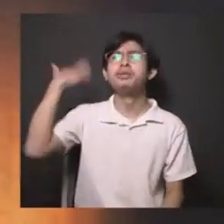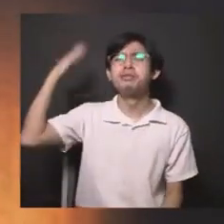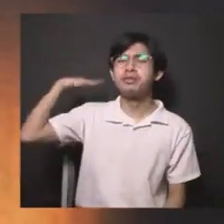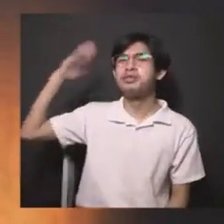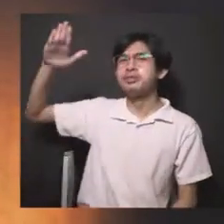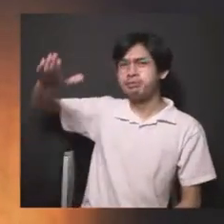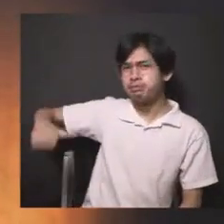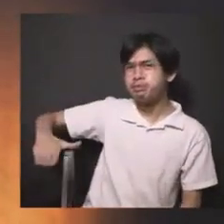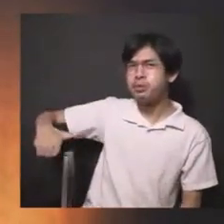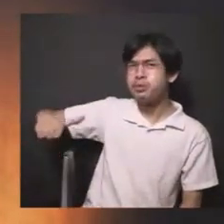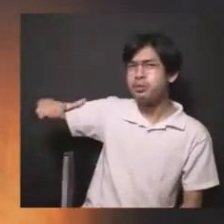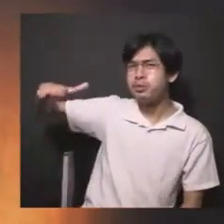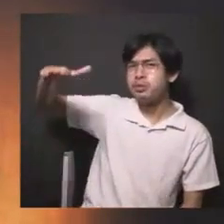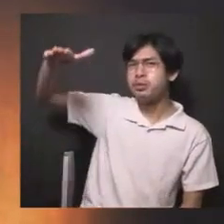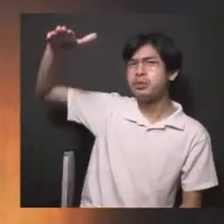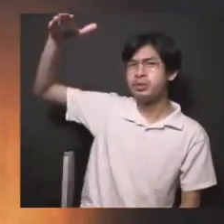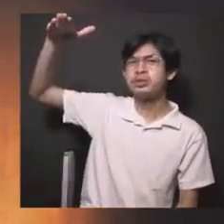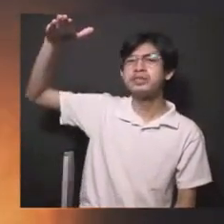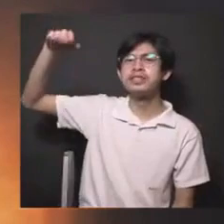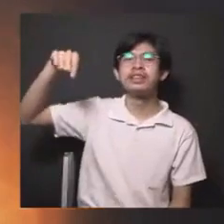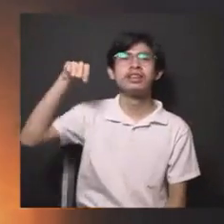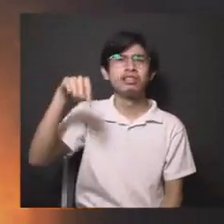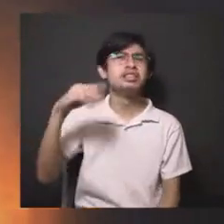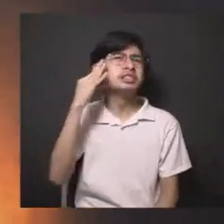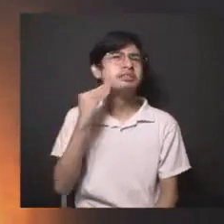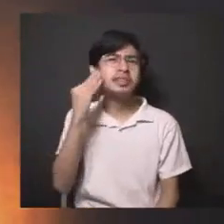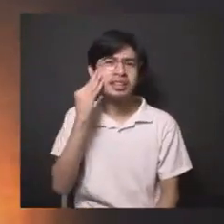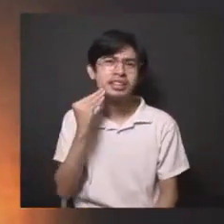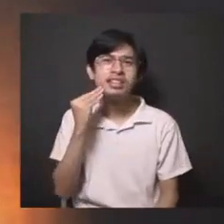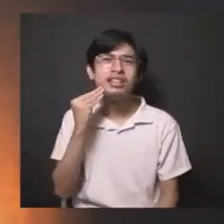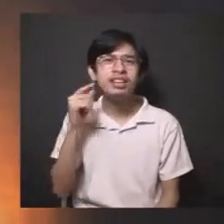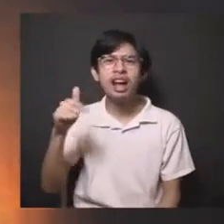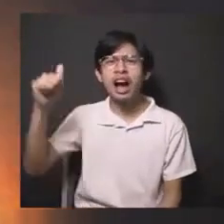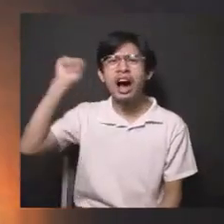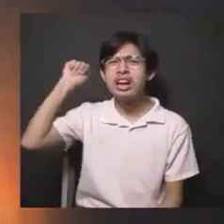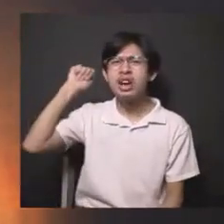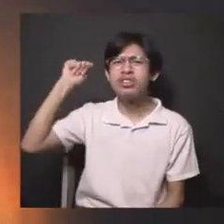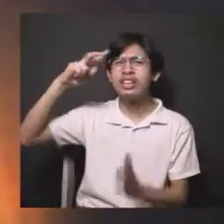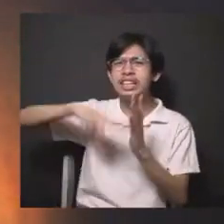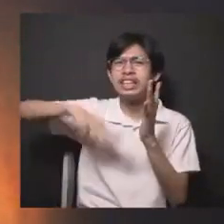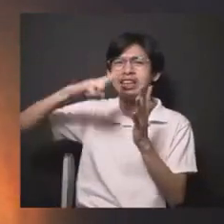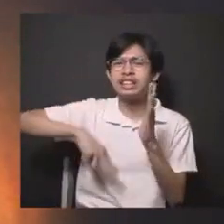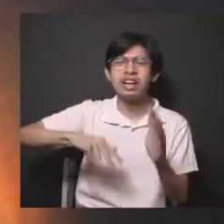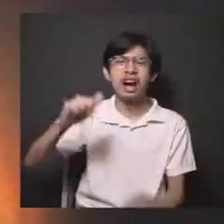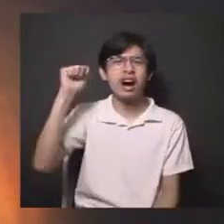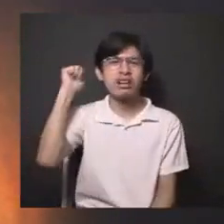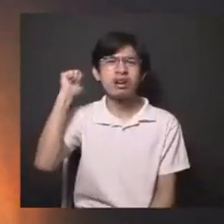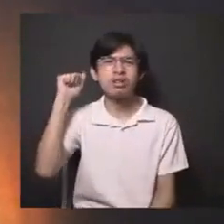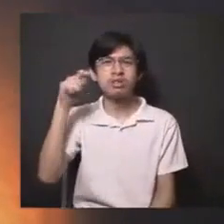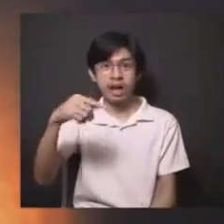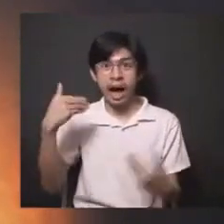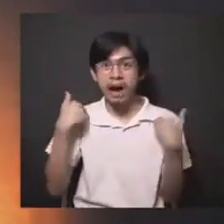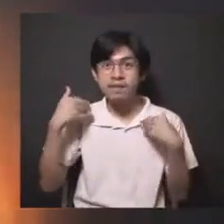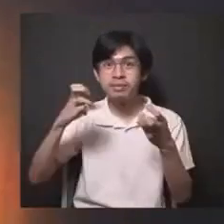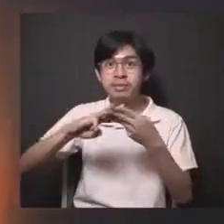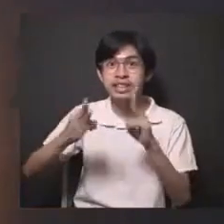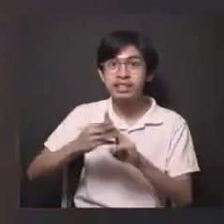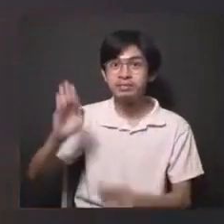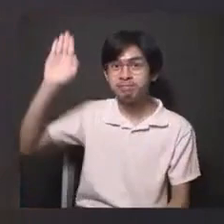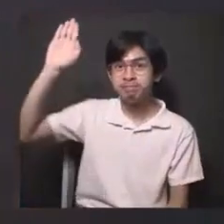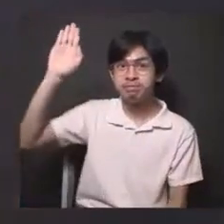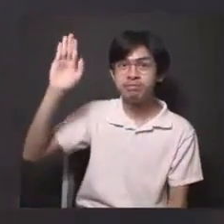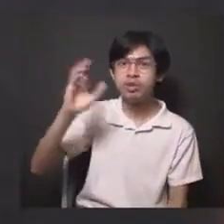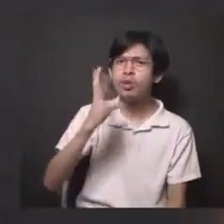I didn't like to read. Do I have classmates here? I would rather